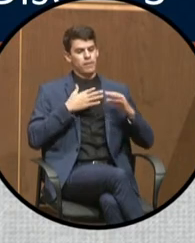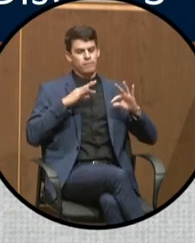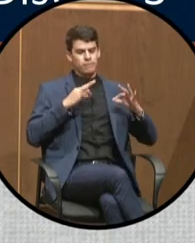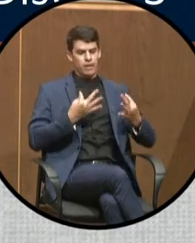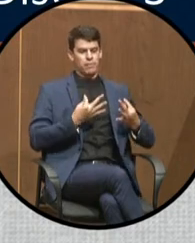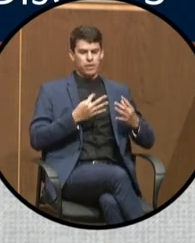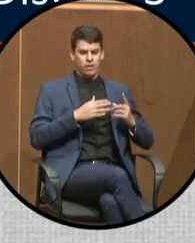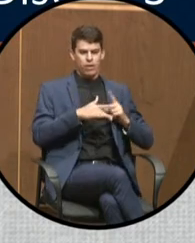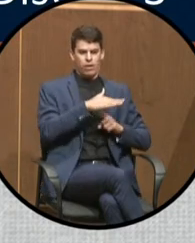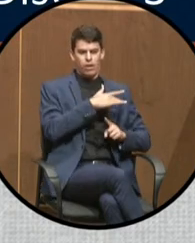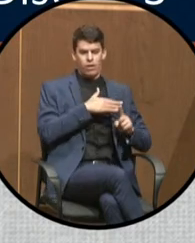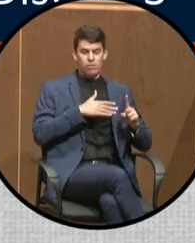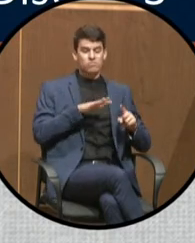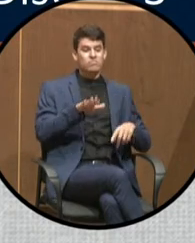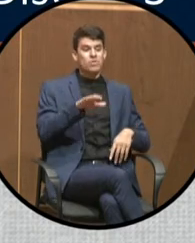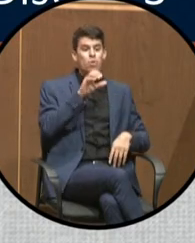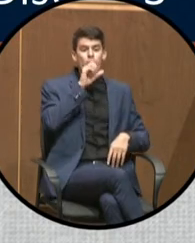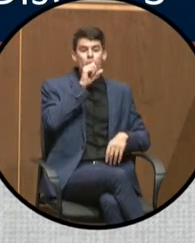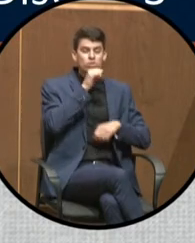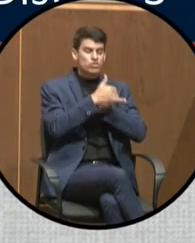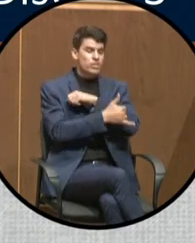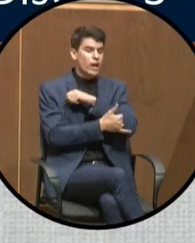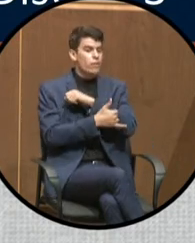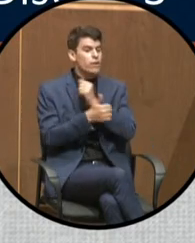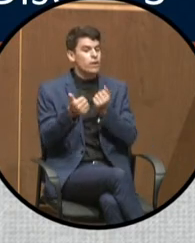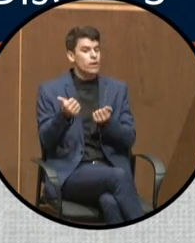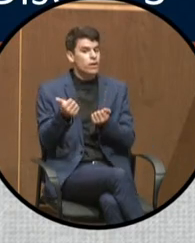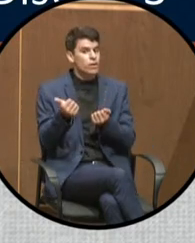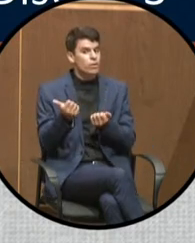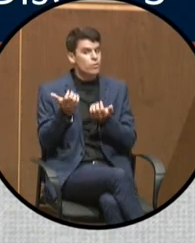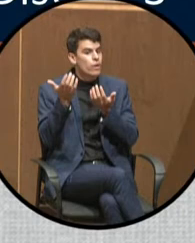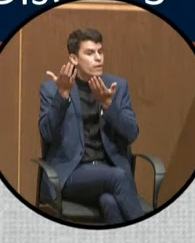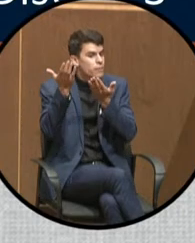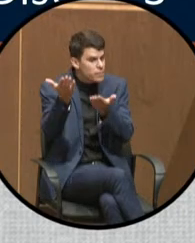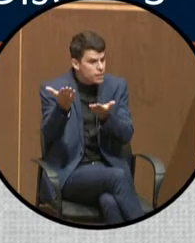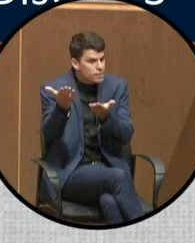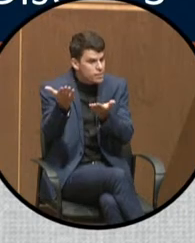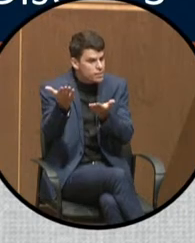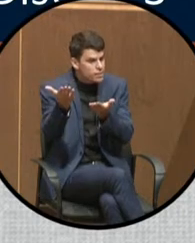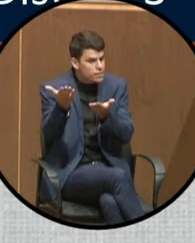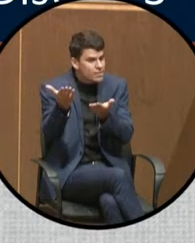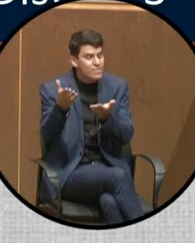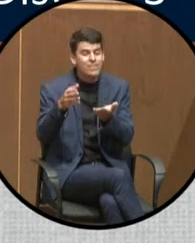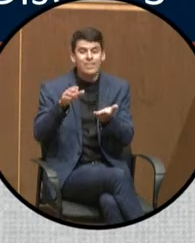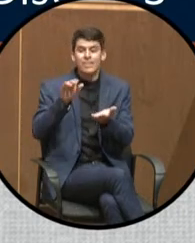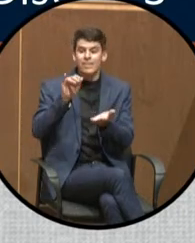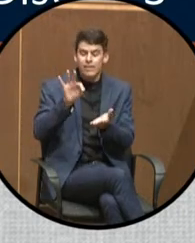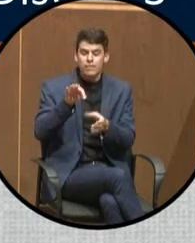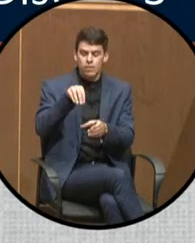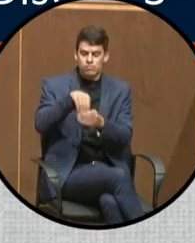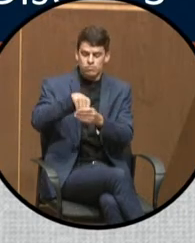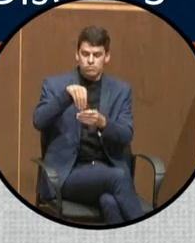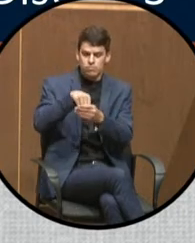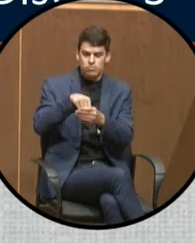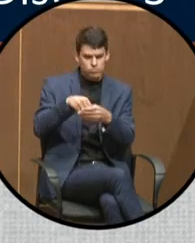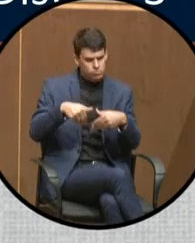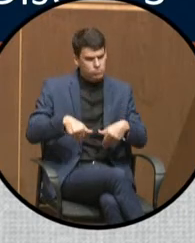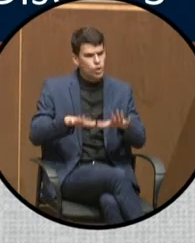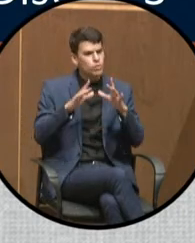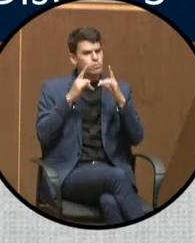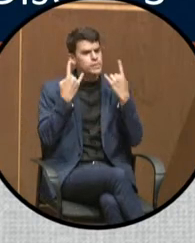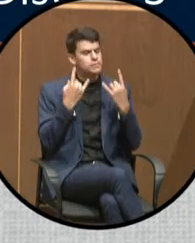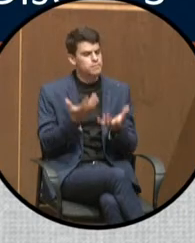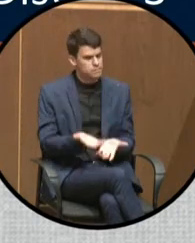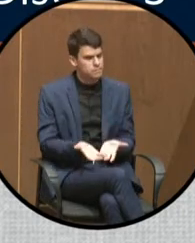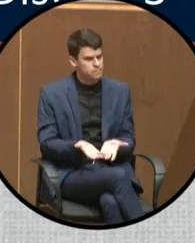situation. Orange County is recommending that those who are indoors mask up.